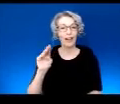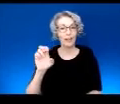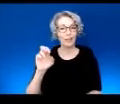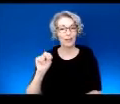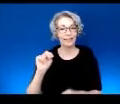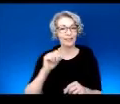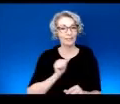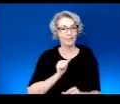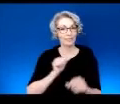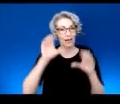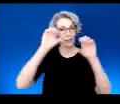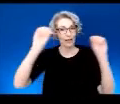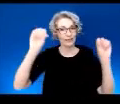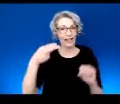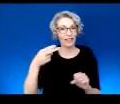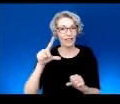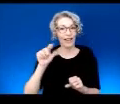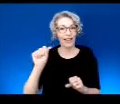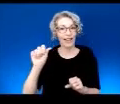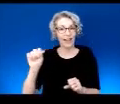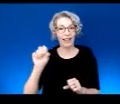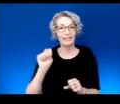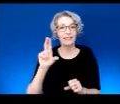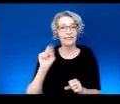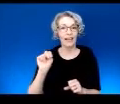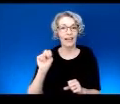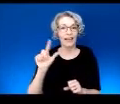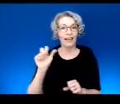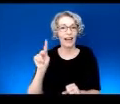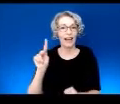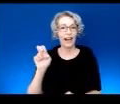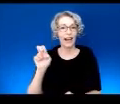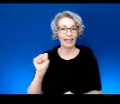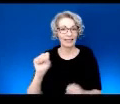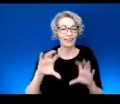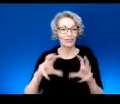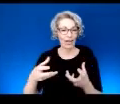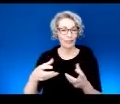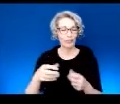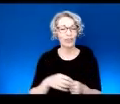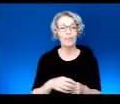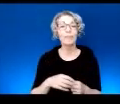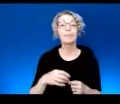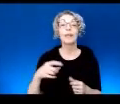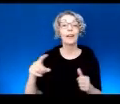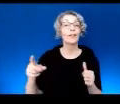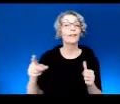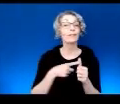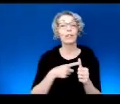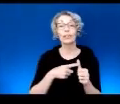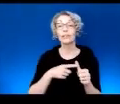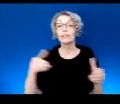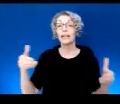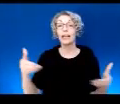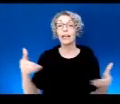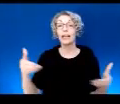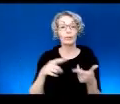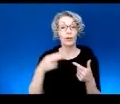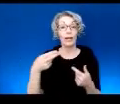president of the HLAA Sun Lakes chapter. I was introduced to